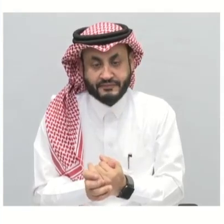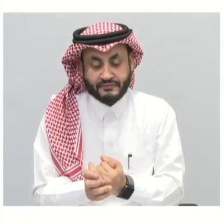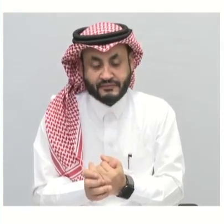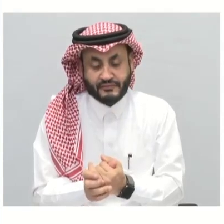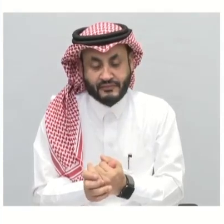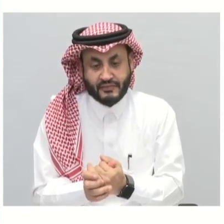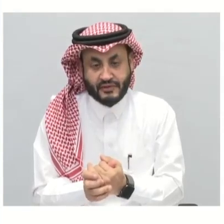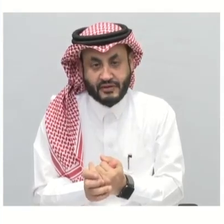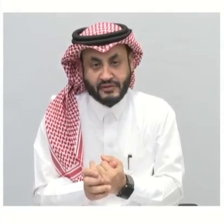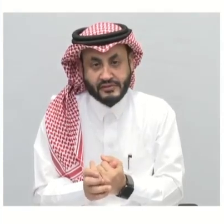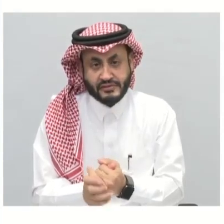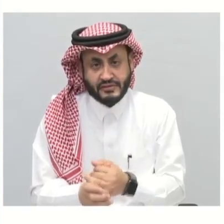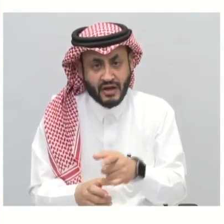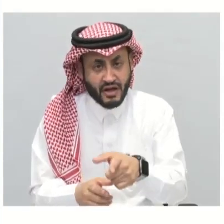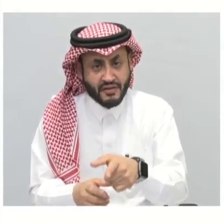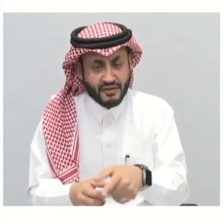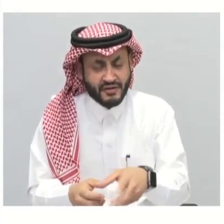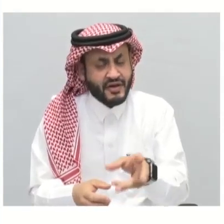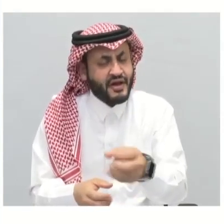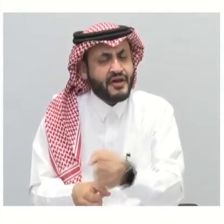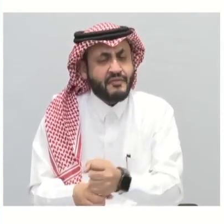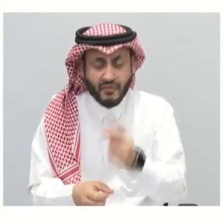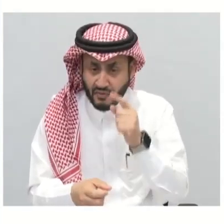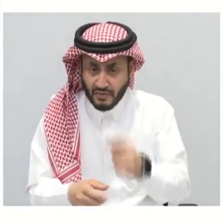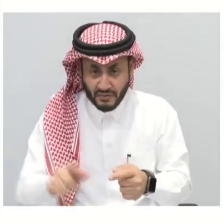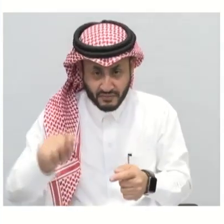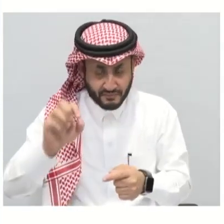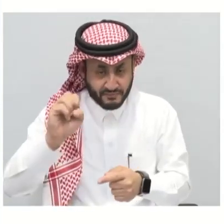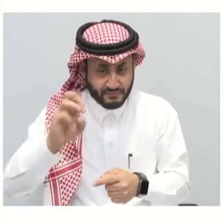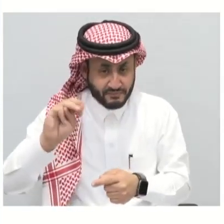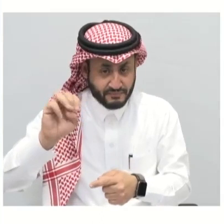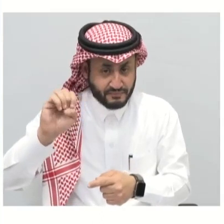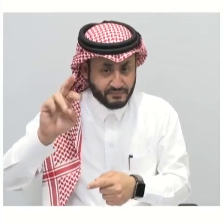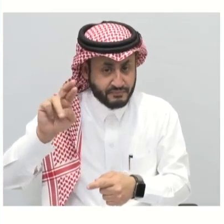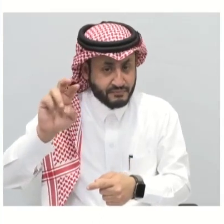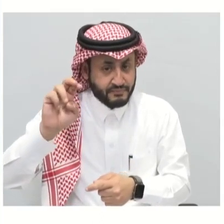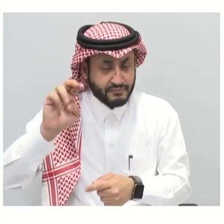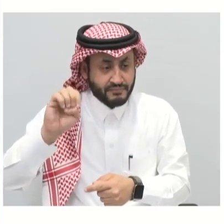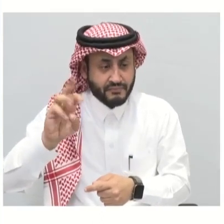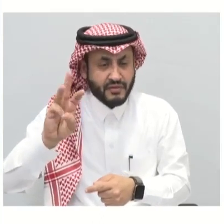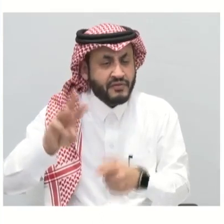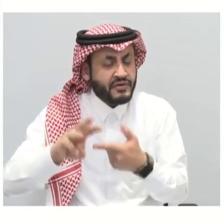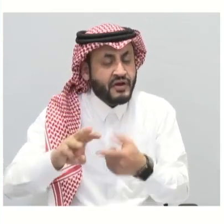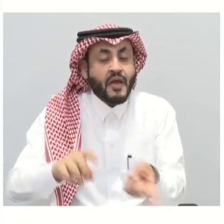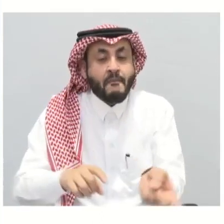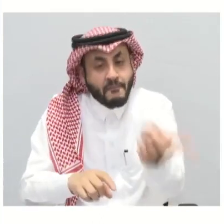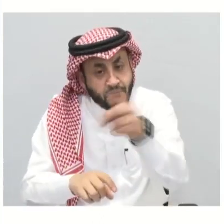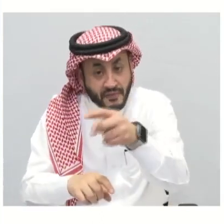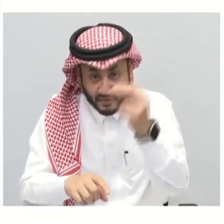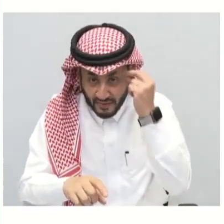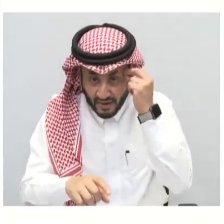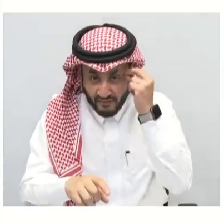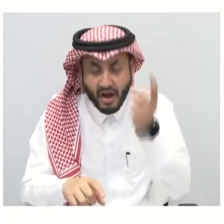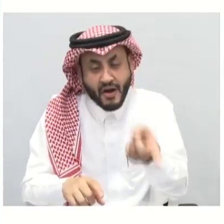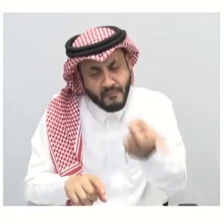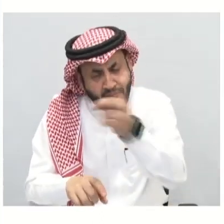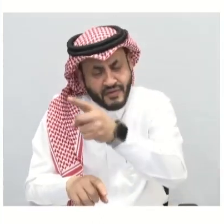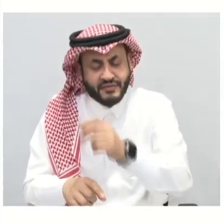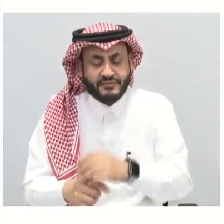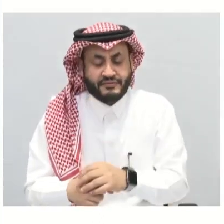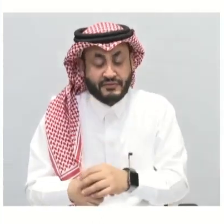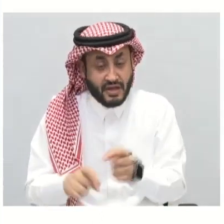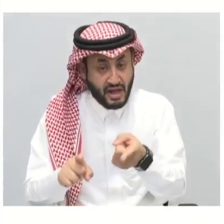can use it to talk about tomorrow as well. Tomorrow morning, tomorrow afternoon, tomorrow night. And also you